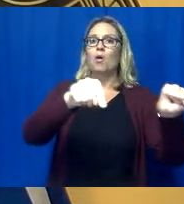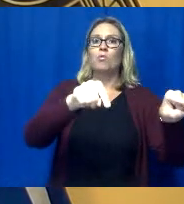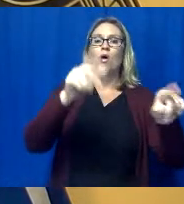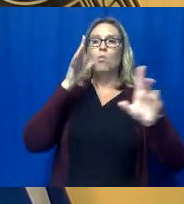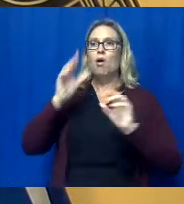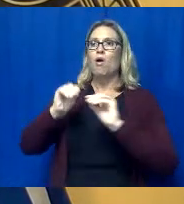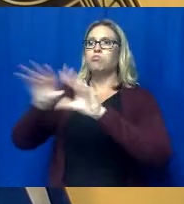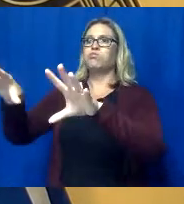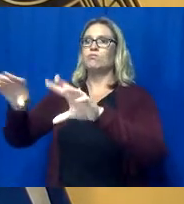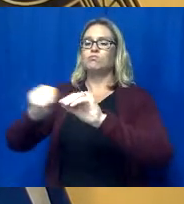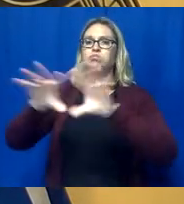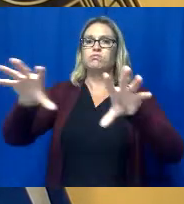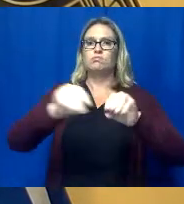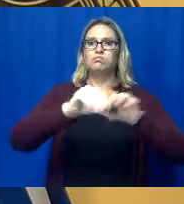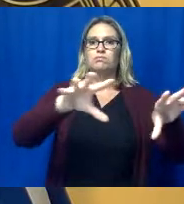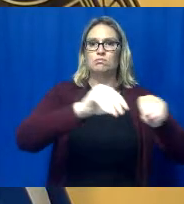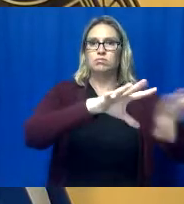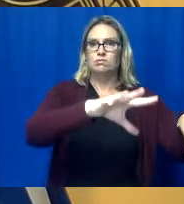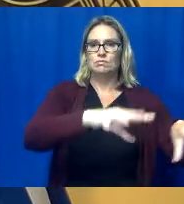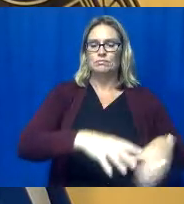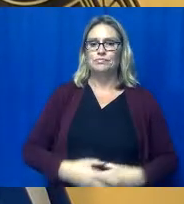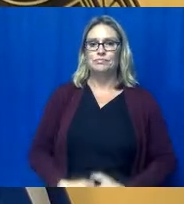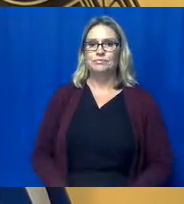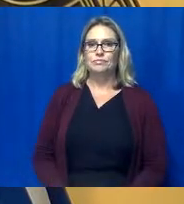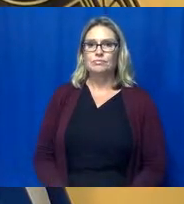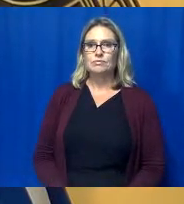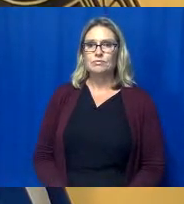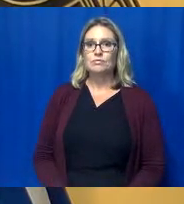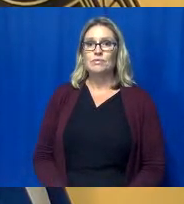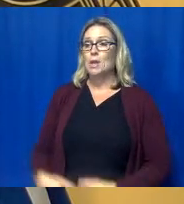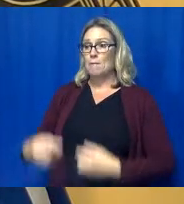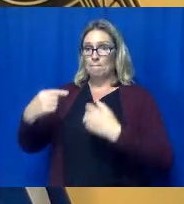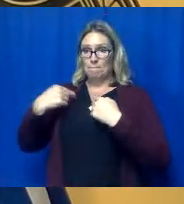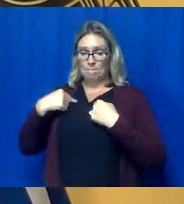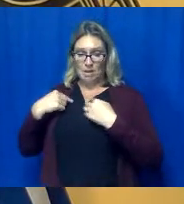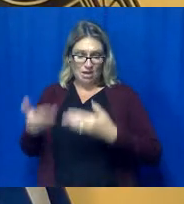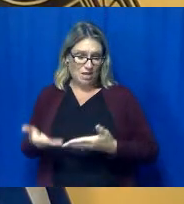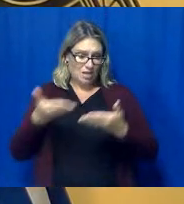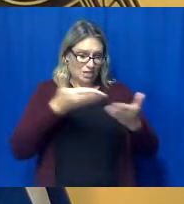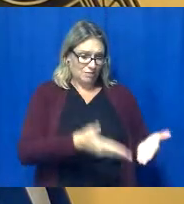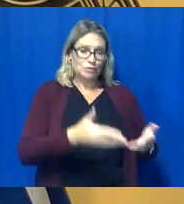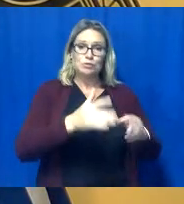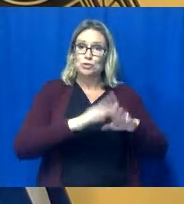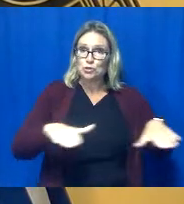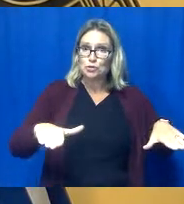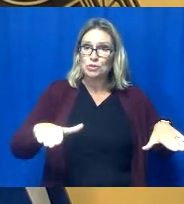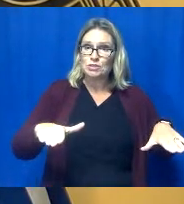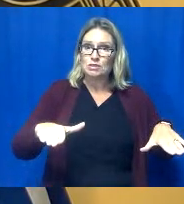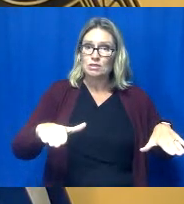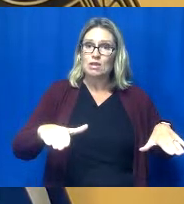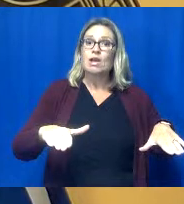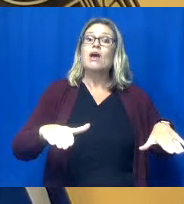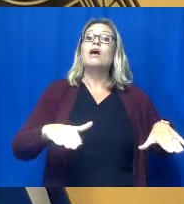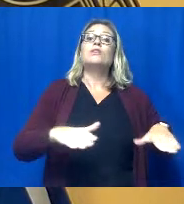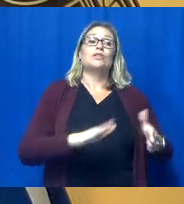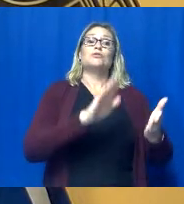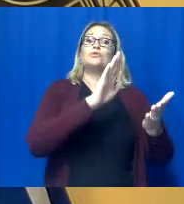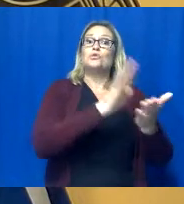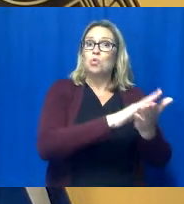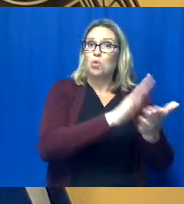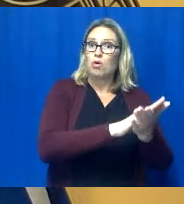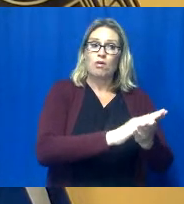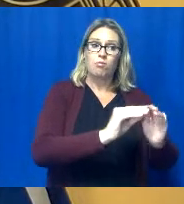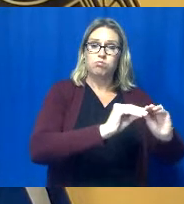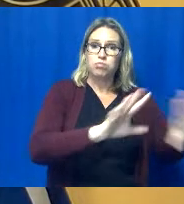From the person to the child, to the school, to the workplace, and everywhere in